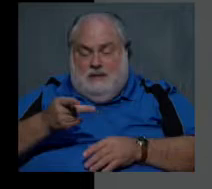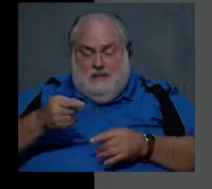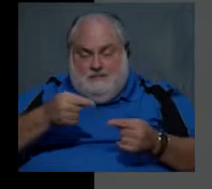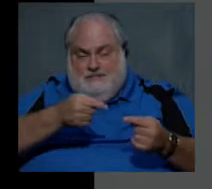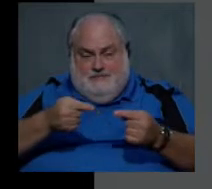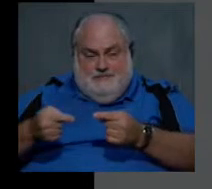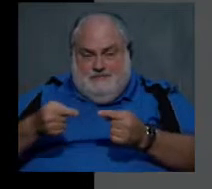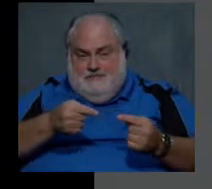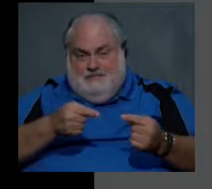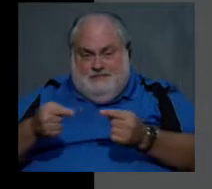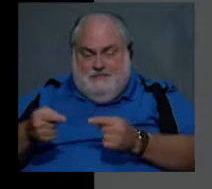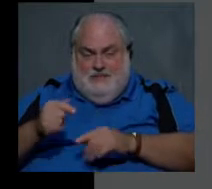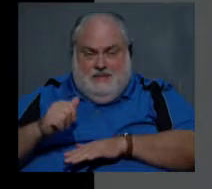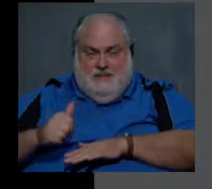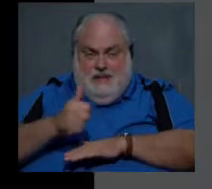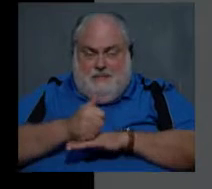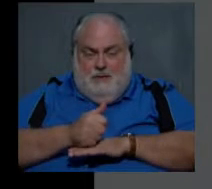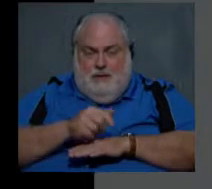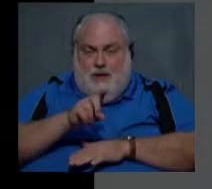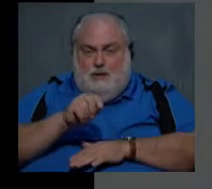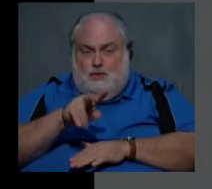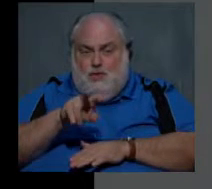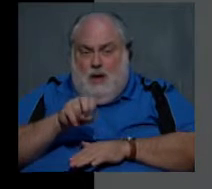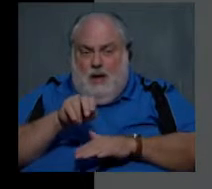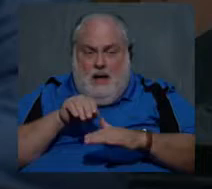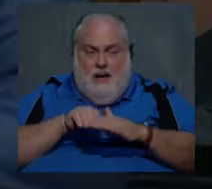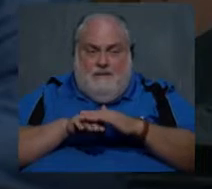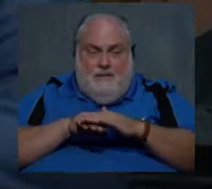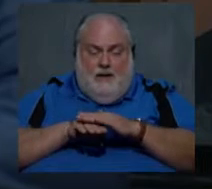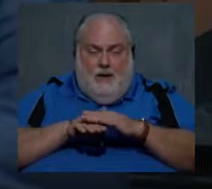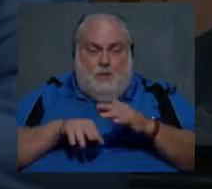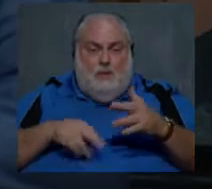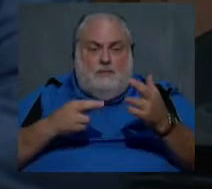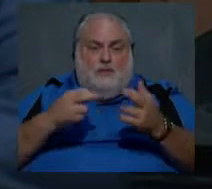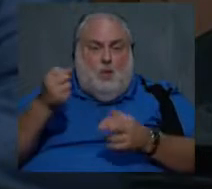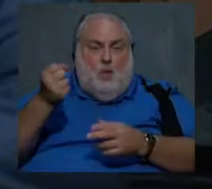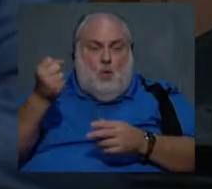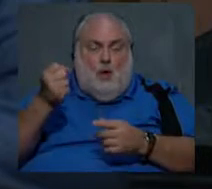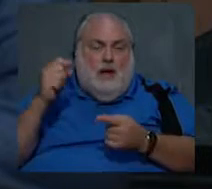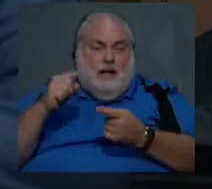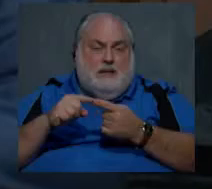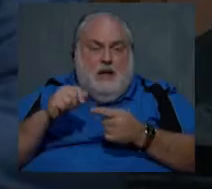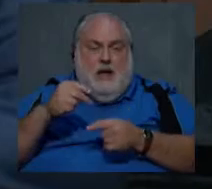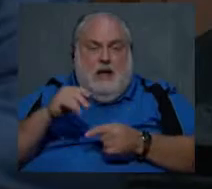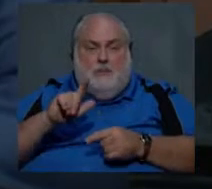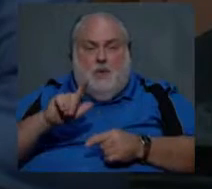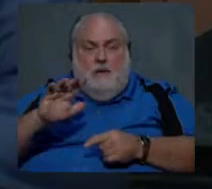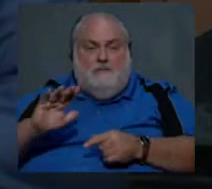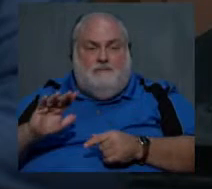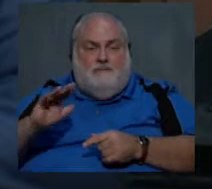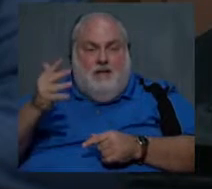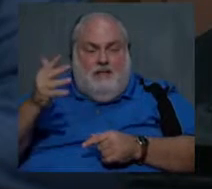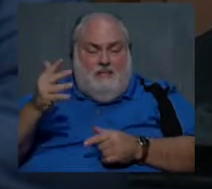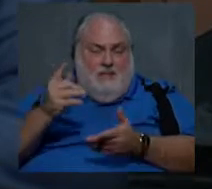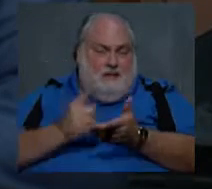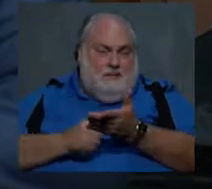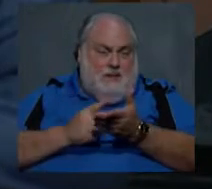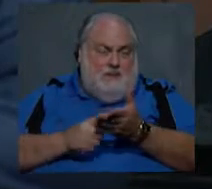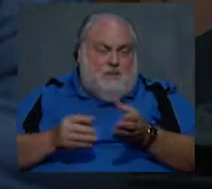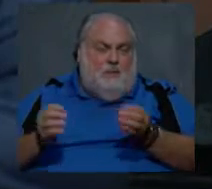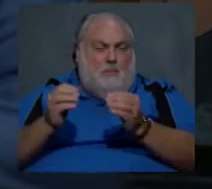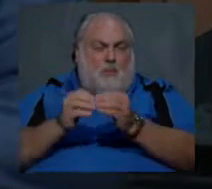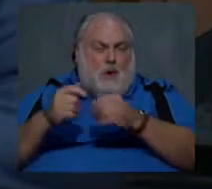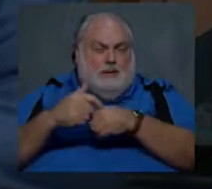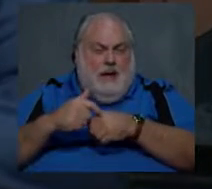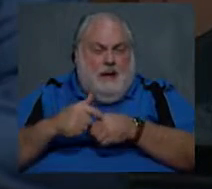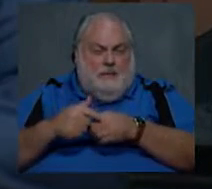of the driveway to serve the existing lot and the new lot. Staff recommends deferral of this item to the April 5th, 2018 public hearing to allow additional time